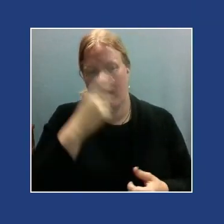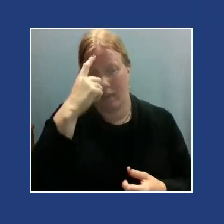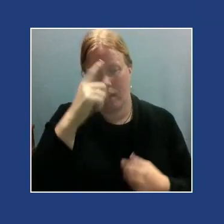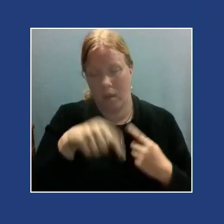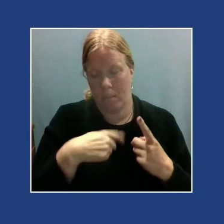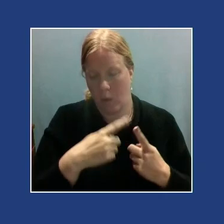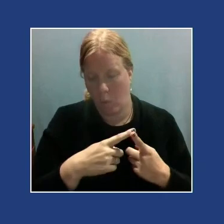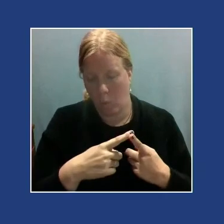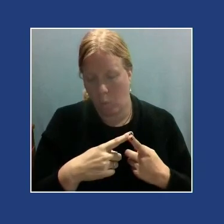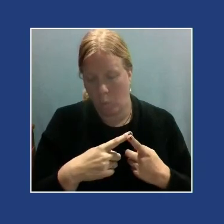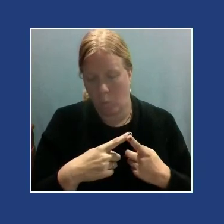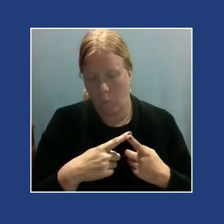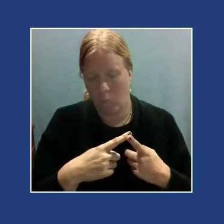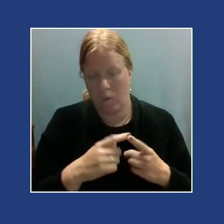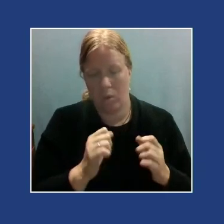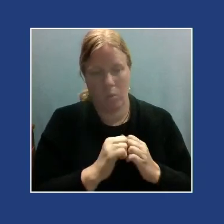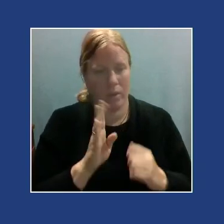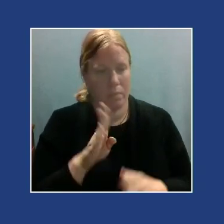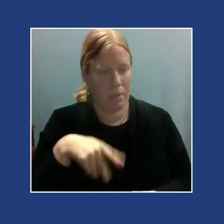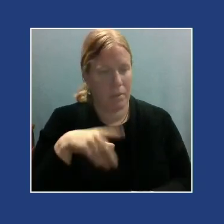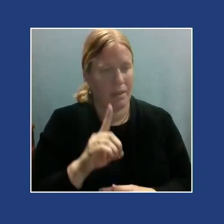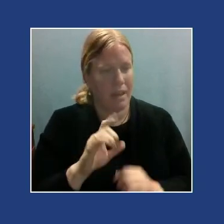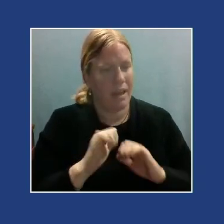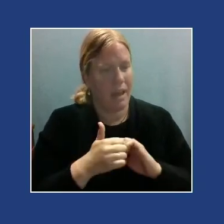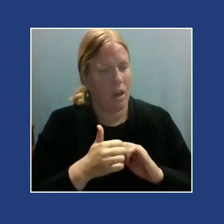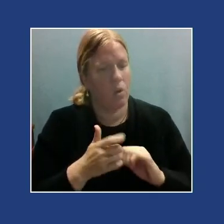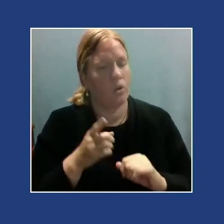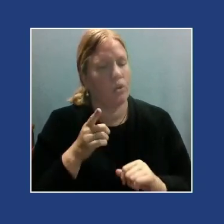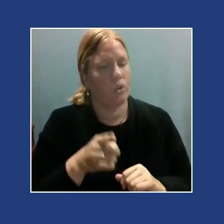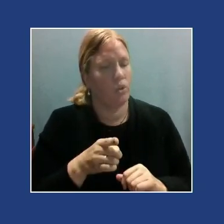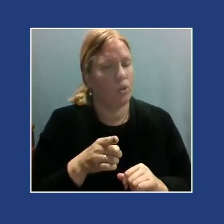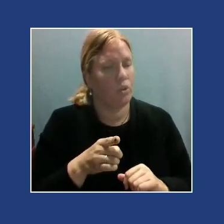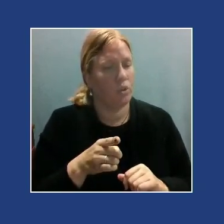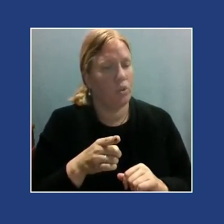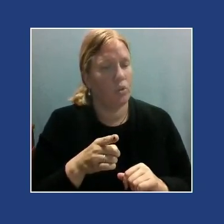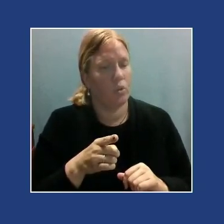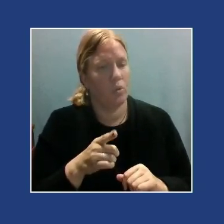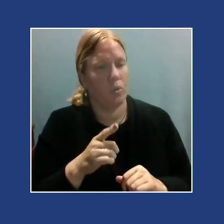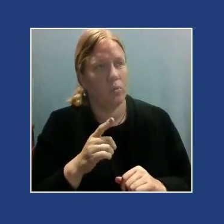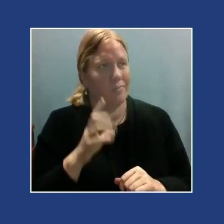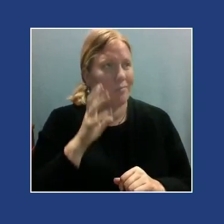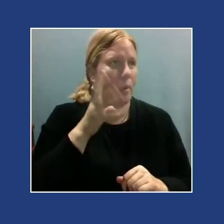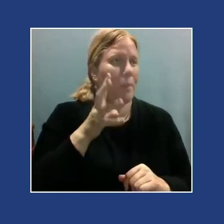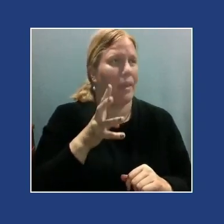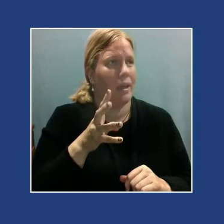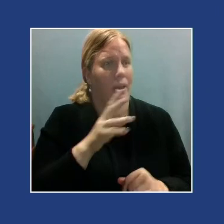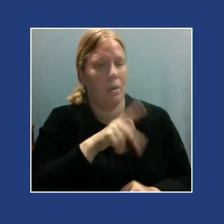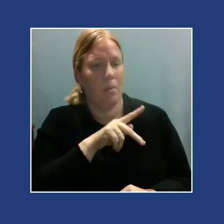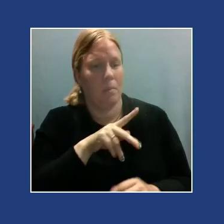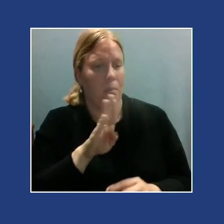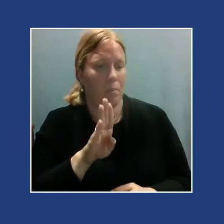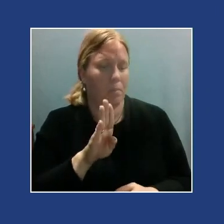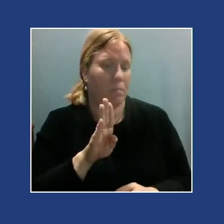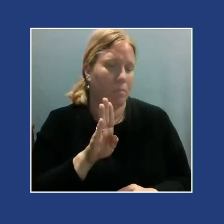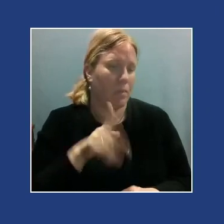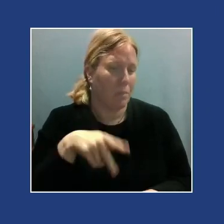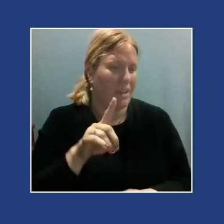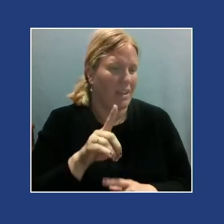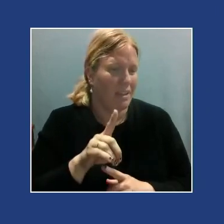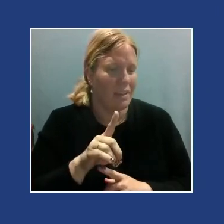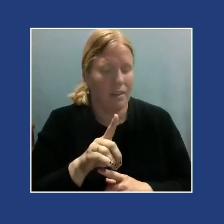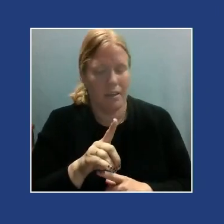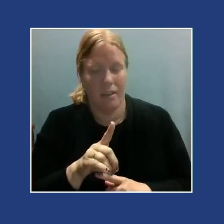in BPD based on how you formulate borderline personality disorder. It's as a result of very real and